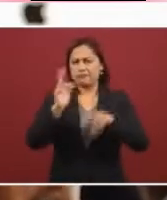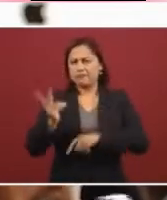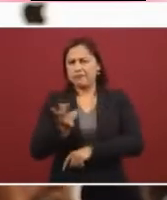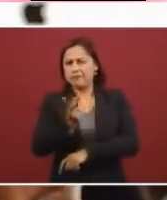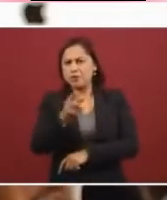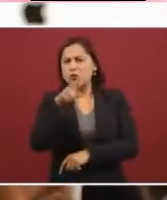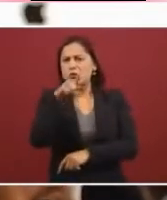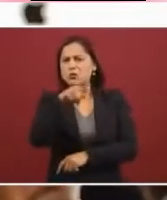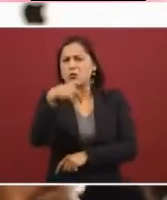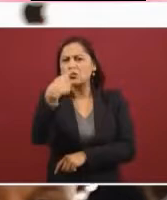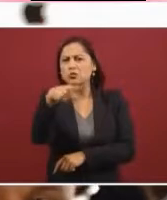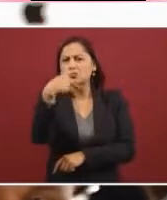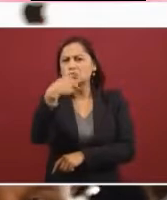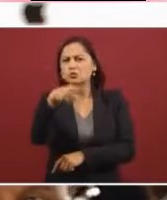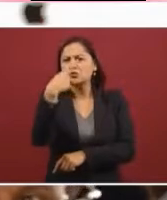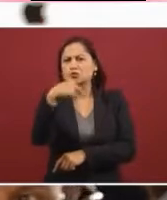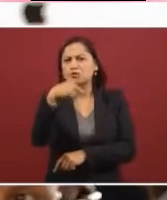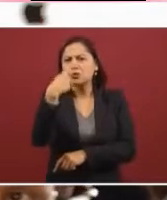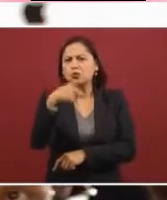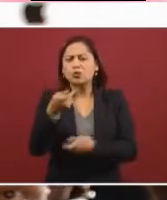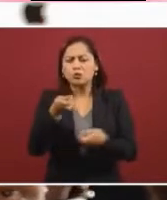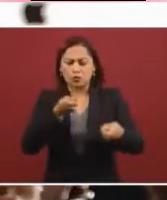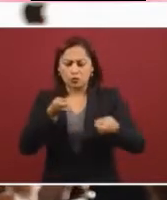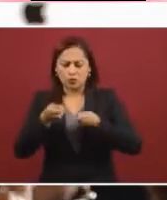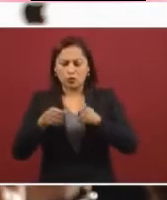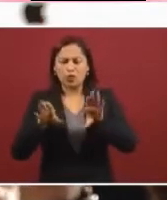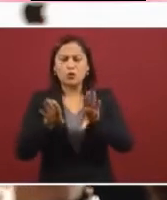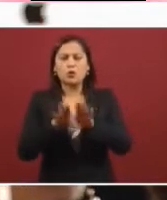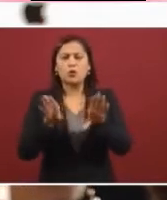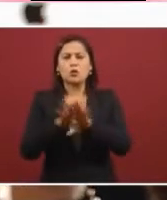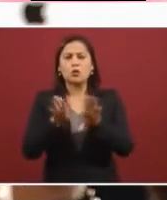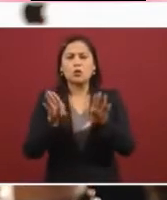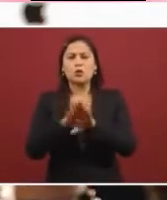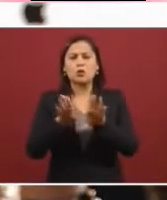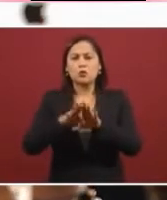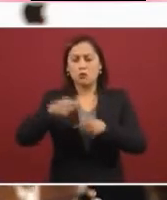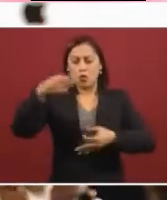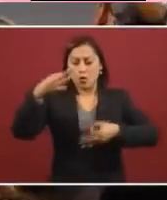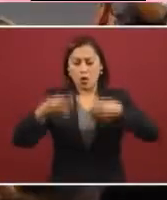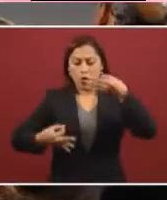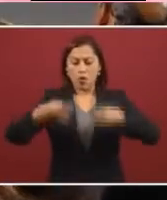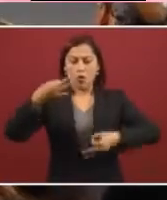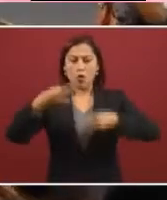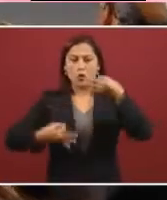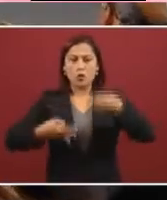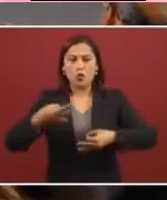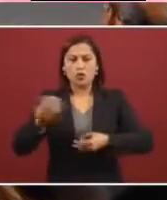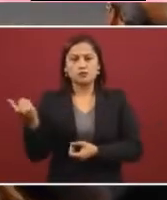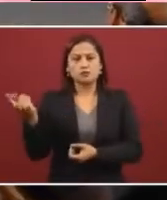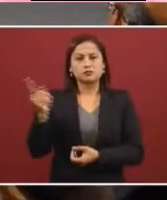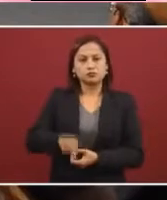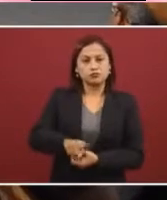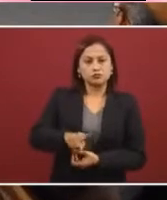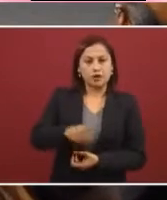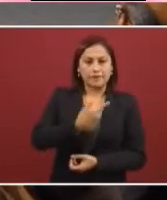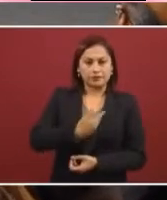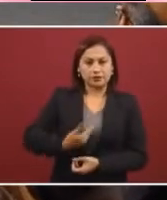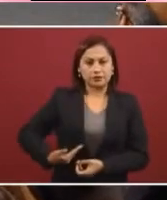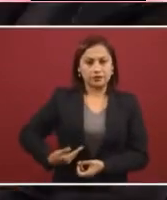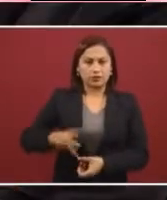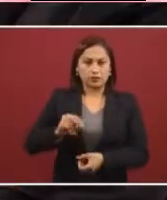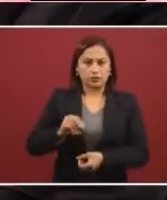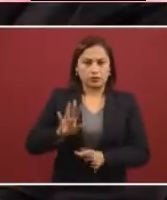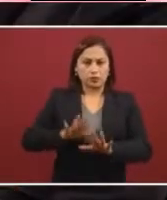if they've initiated a law that the JAWS presidente y ratificados por el pleno de la Cámara de Senadores, como sucede en el